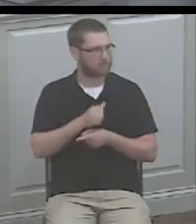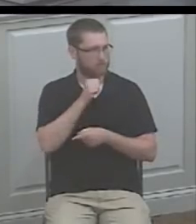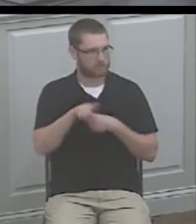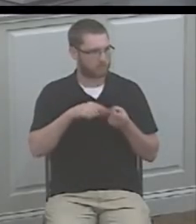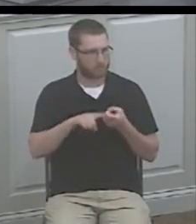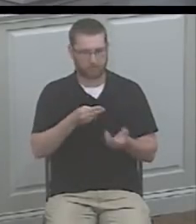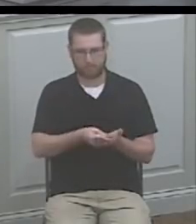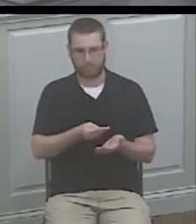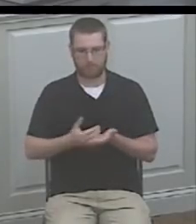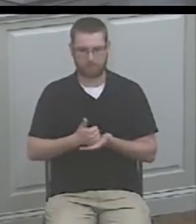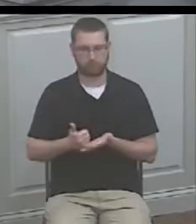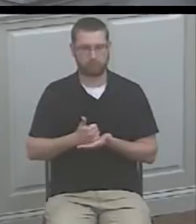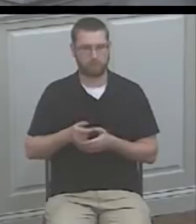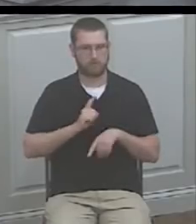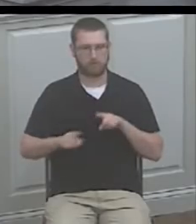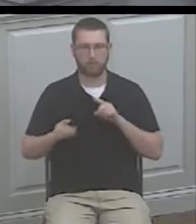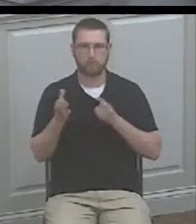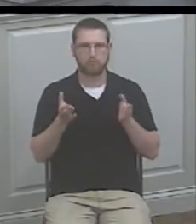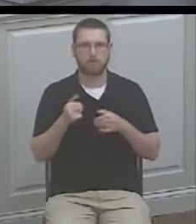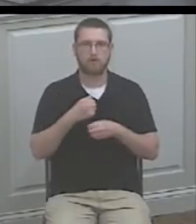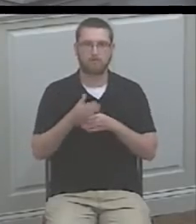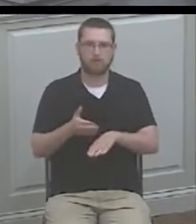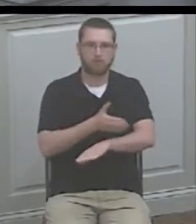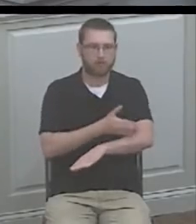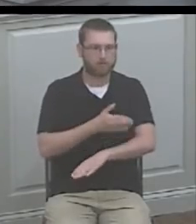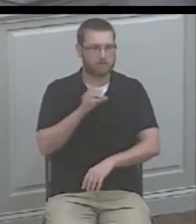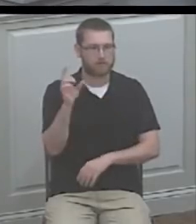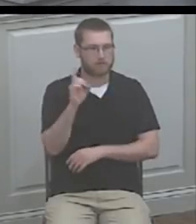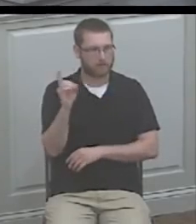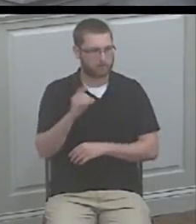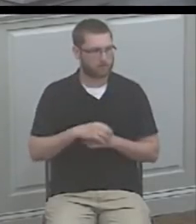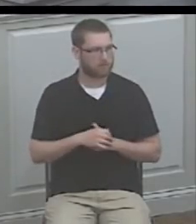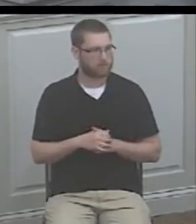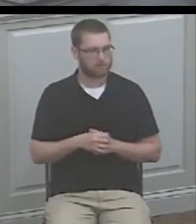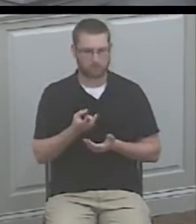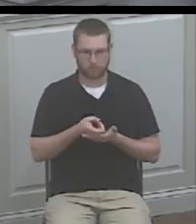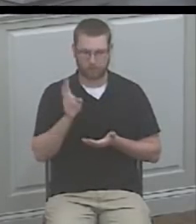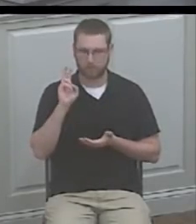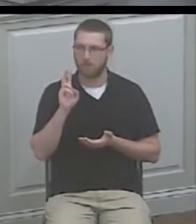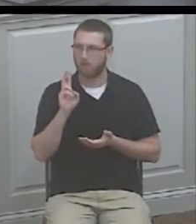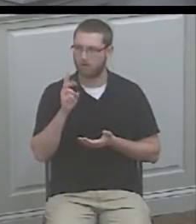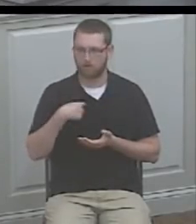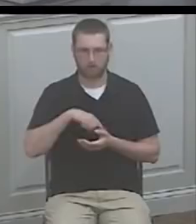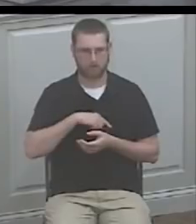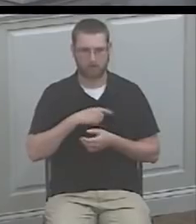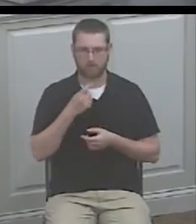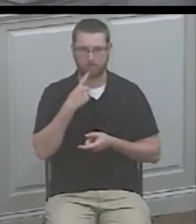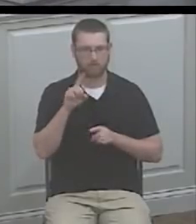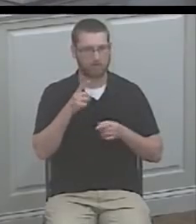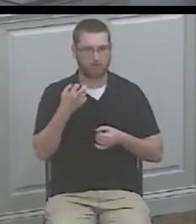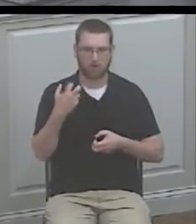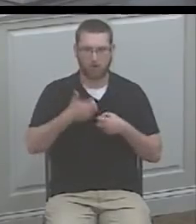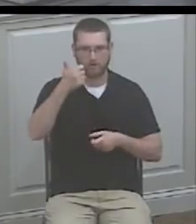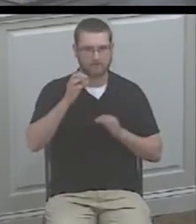money. It's been about trying to serve and make this community better. And 2 weeks ago, we probably made one of the hardest decisions we've